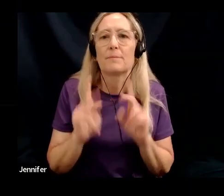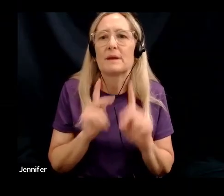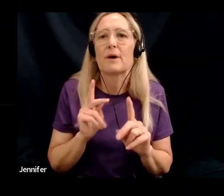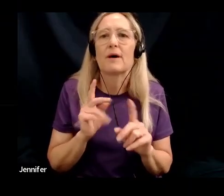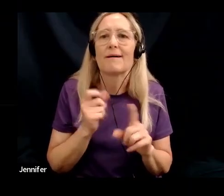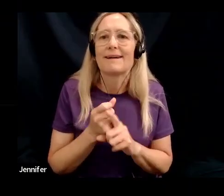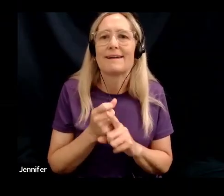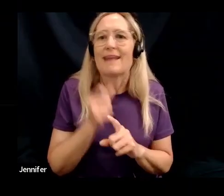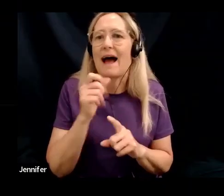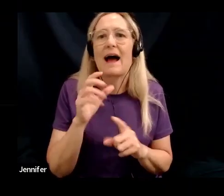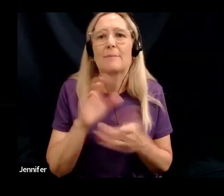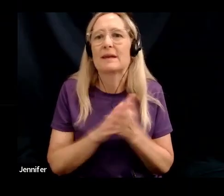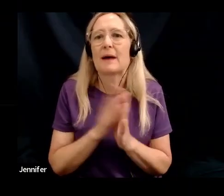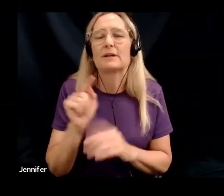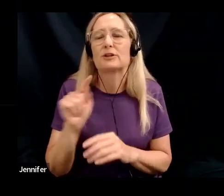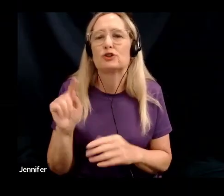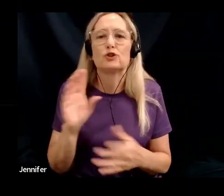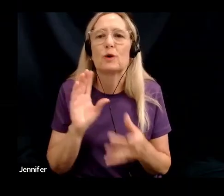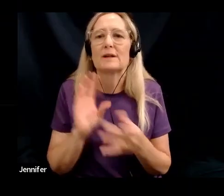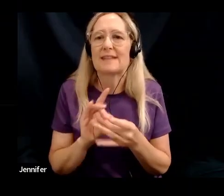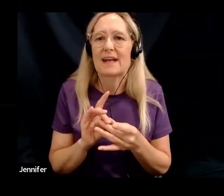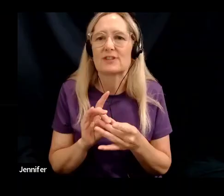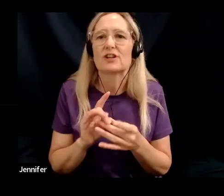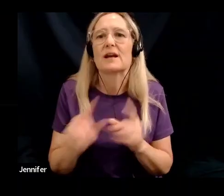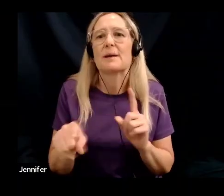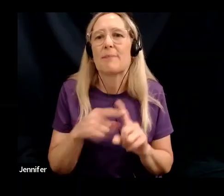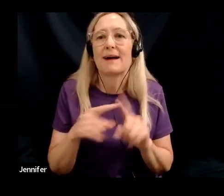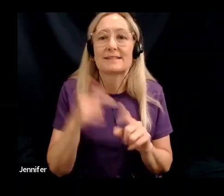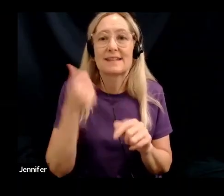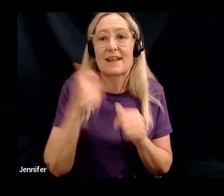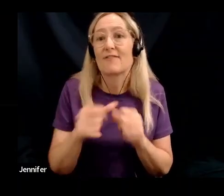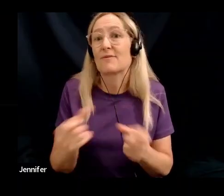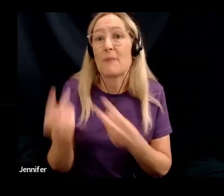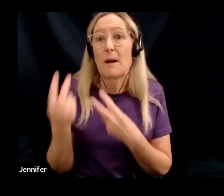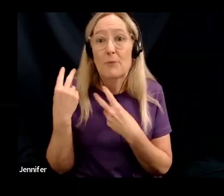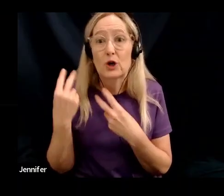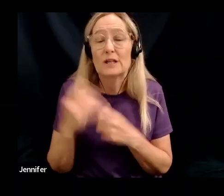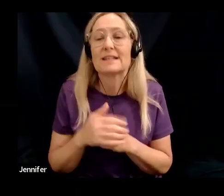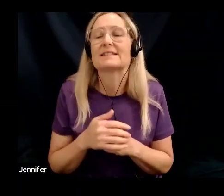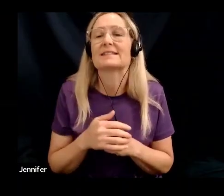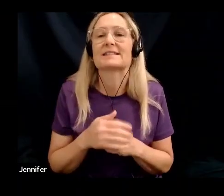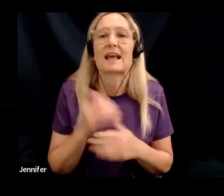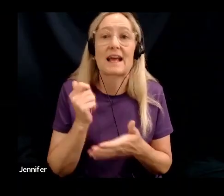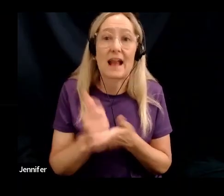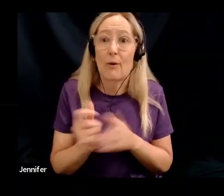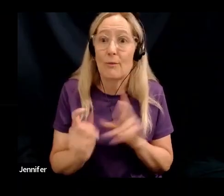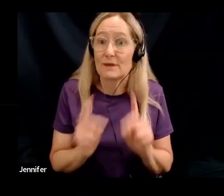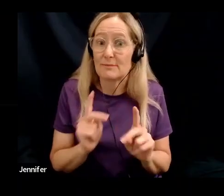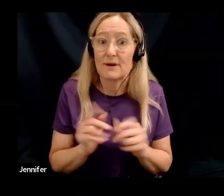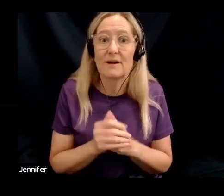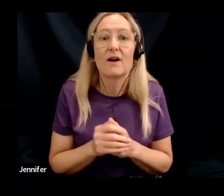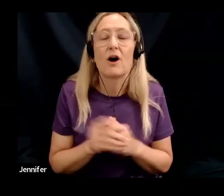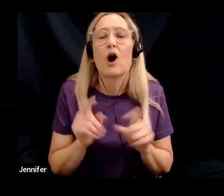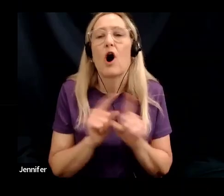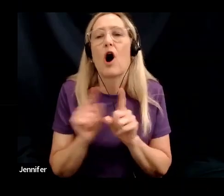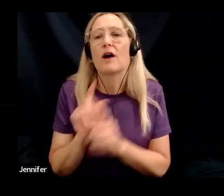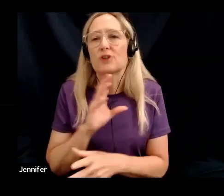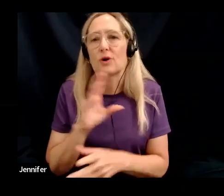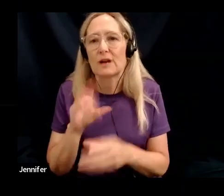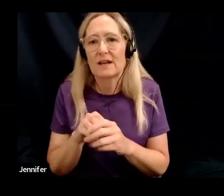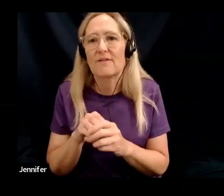too attached to the past. Yeah, so maybe positive memories, that can be really helpful. Also engaging